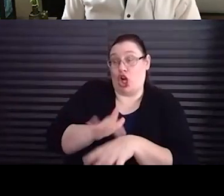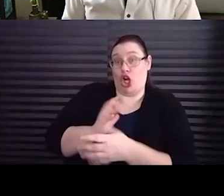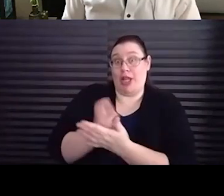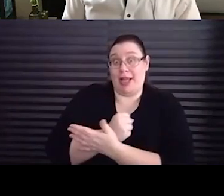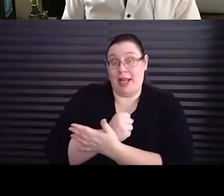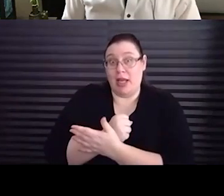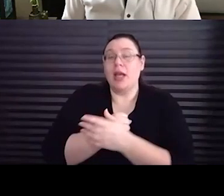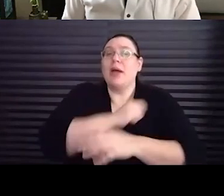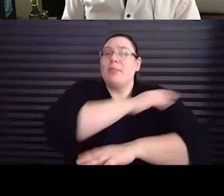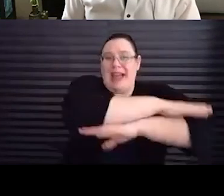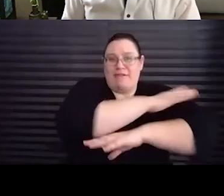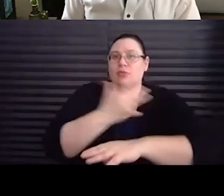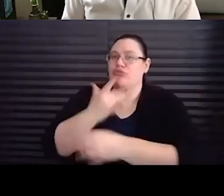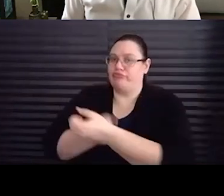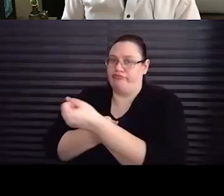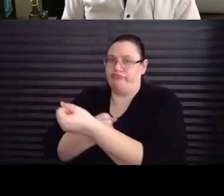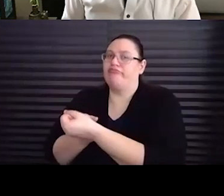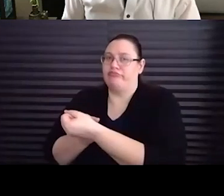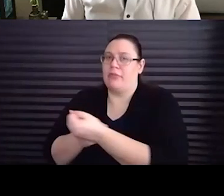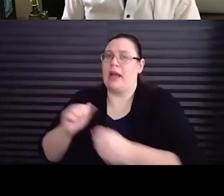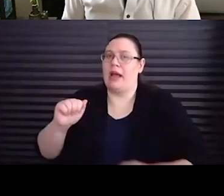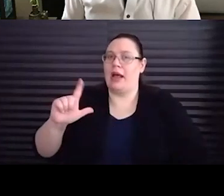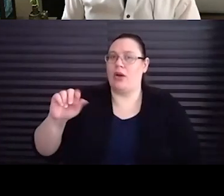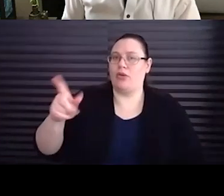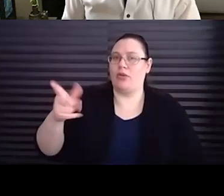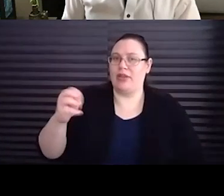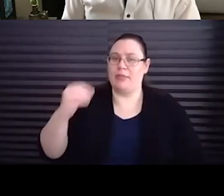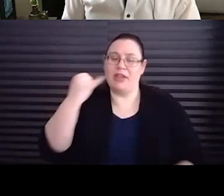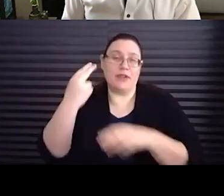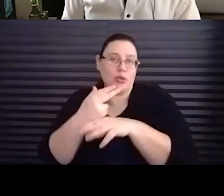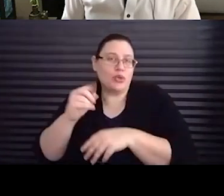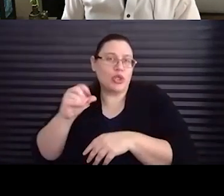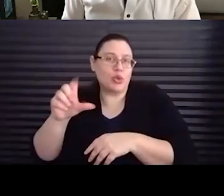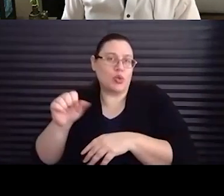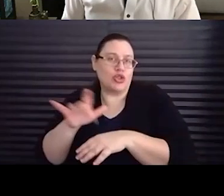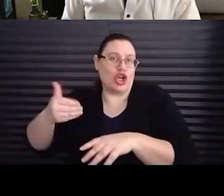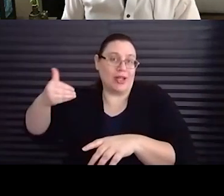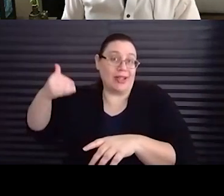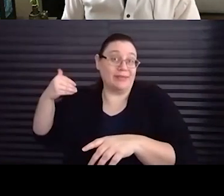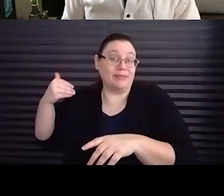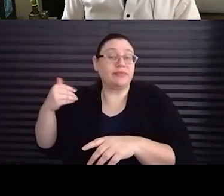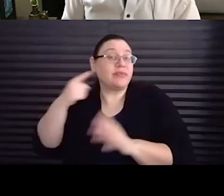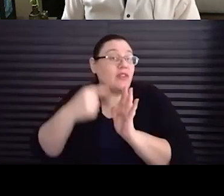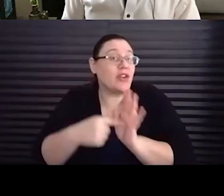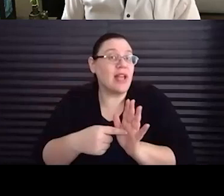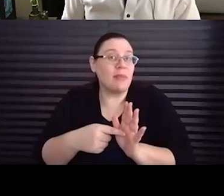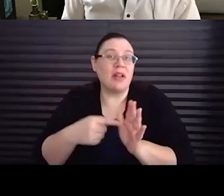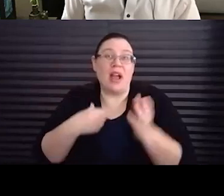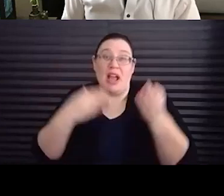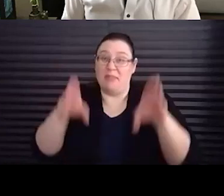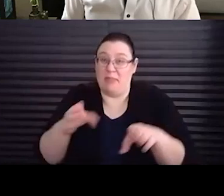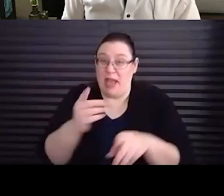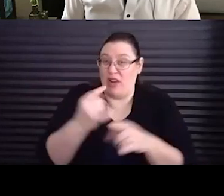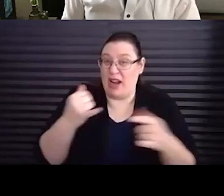favor in the algorithm if you're starting to use these tools early on. So for instance, I bet you right now, if you went